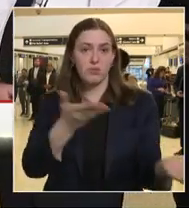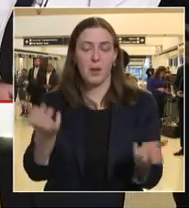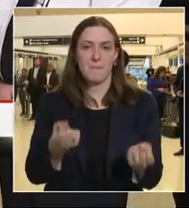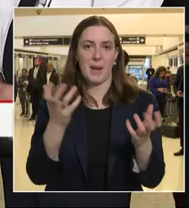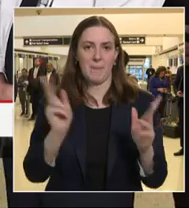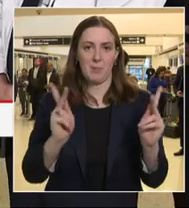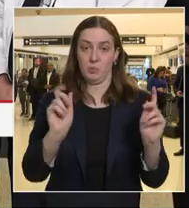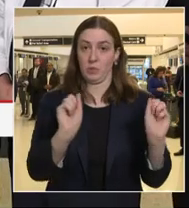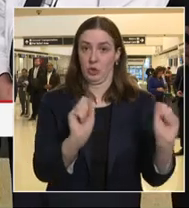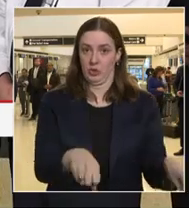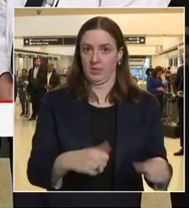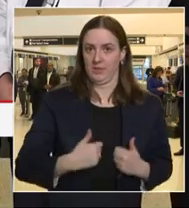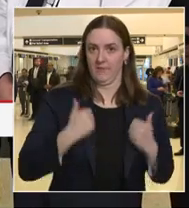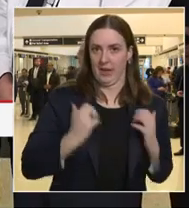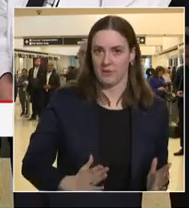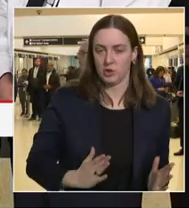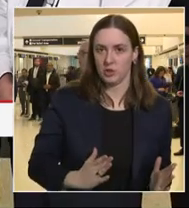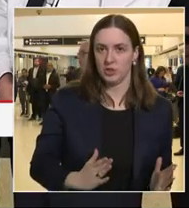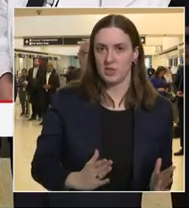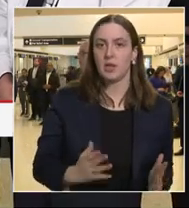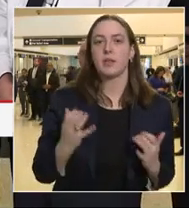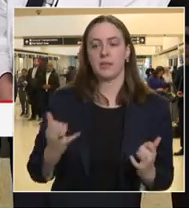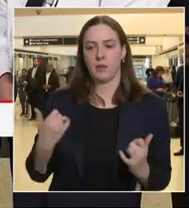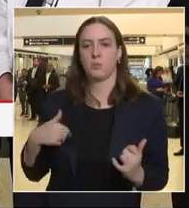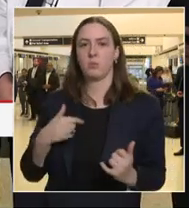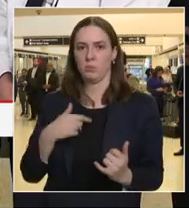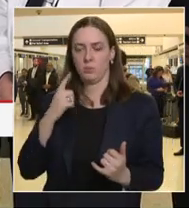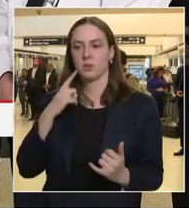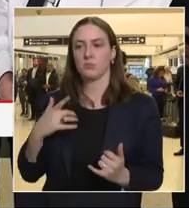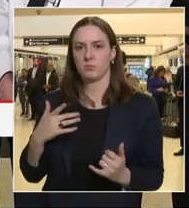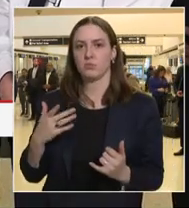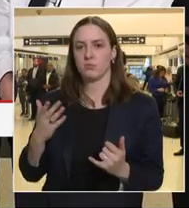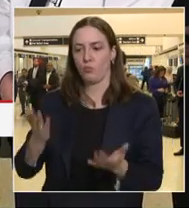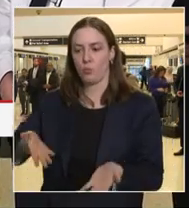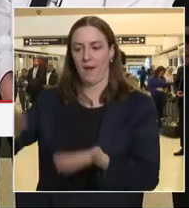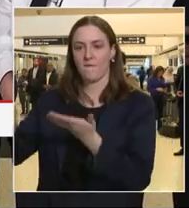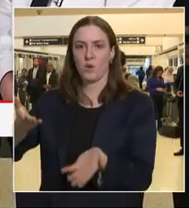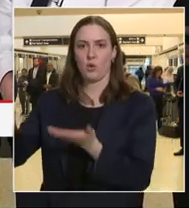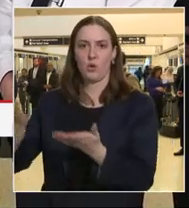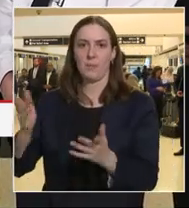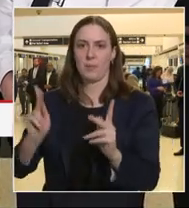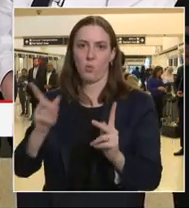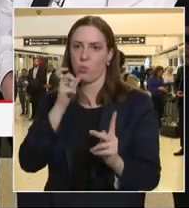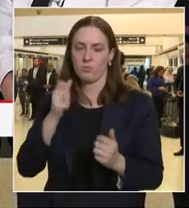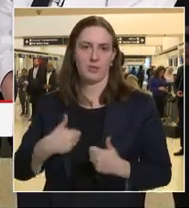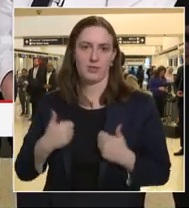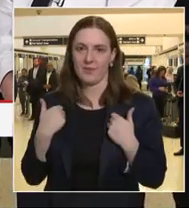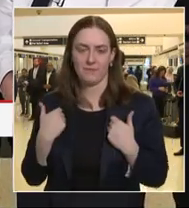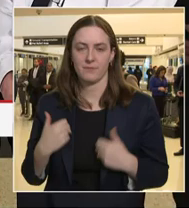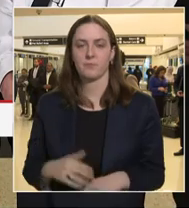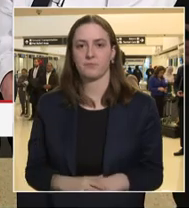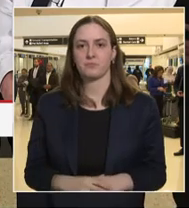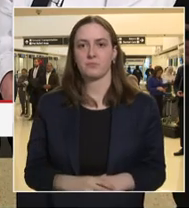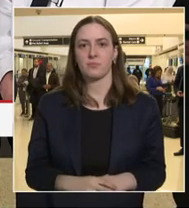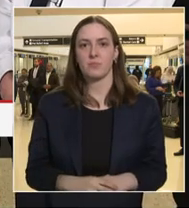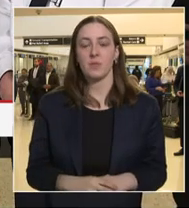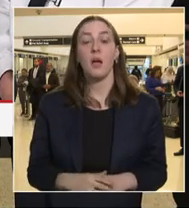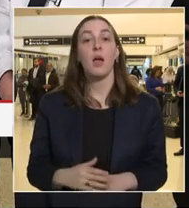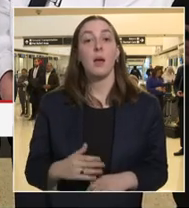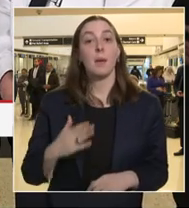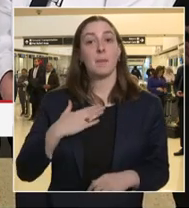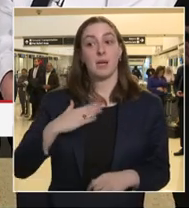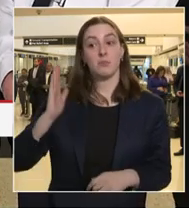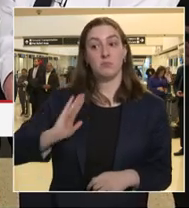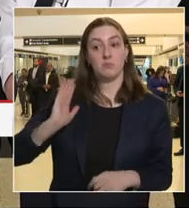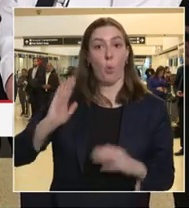And I just want to, last night I expressed the fact that we hope to open at 11 o'clock today, and that